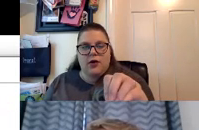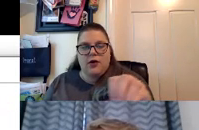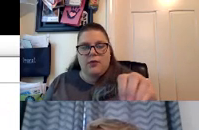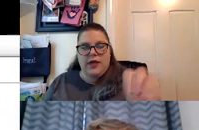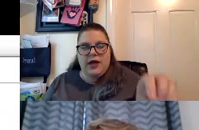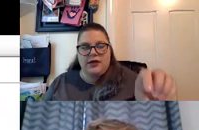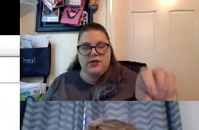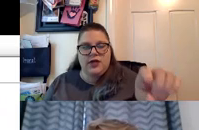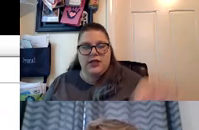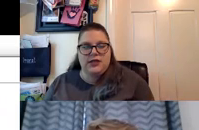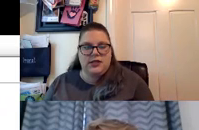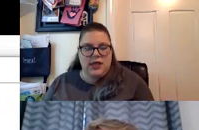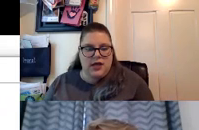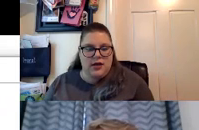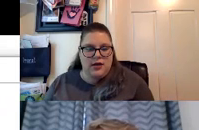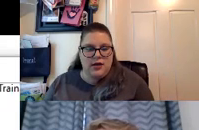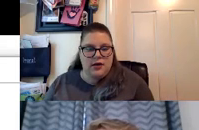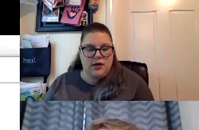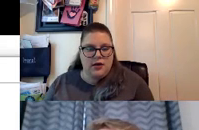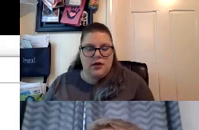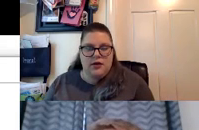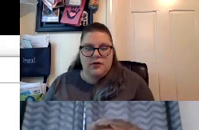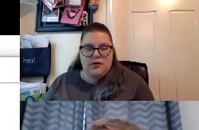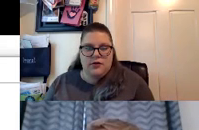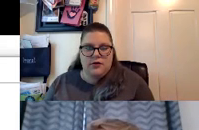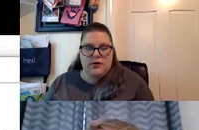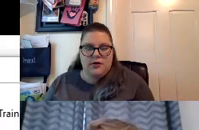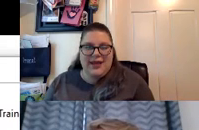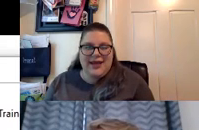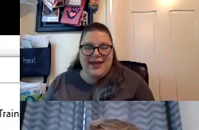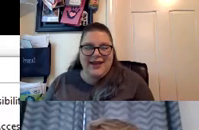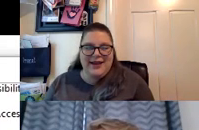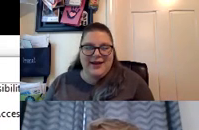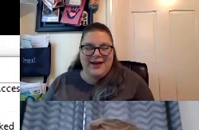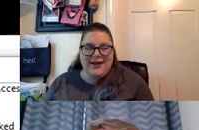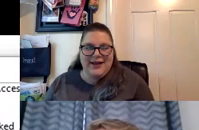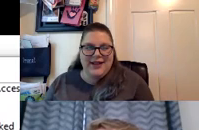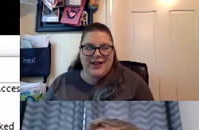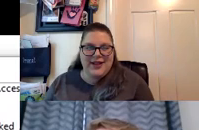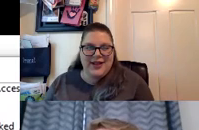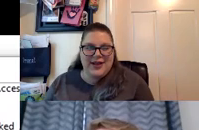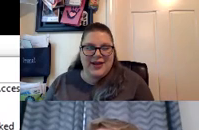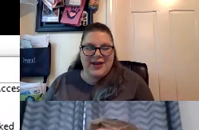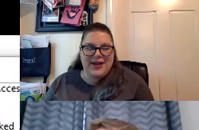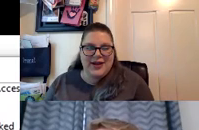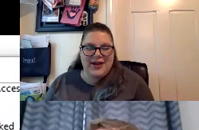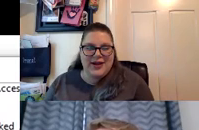shows. Because you 4/4 access list with 4 shows